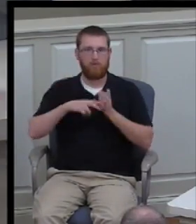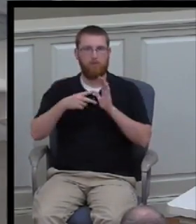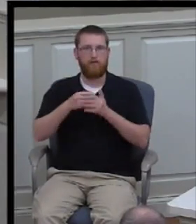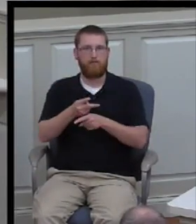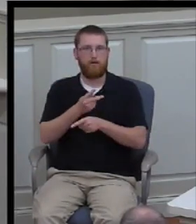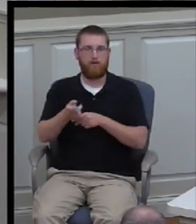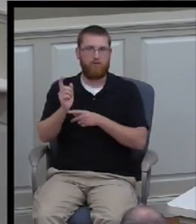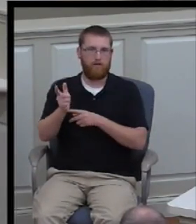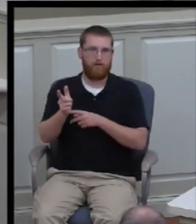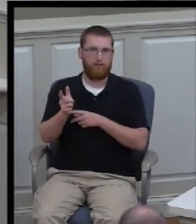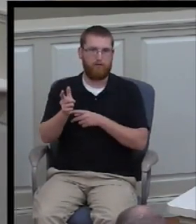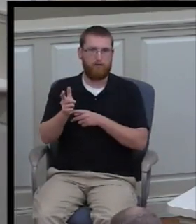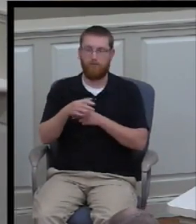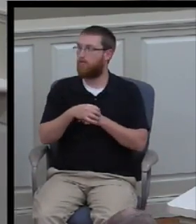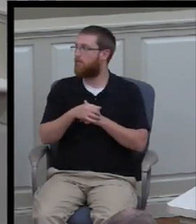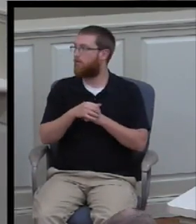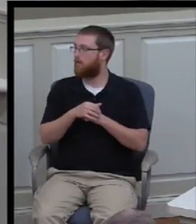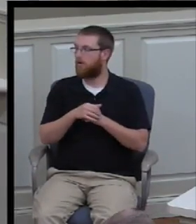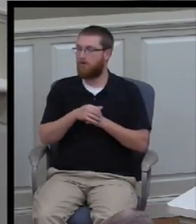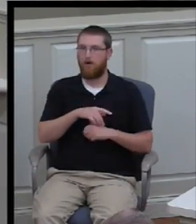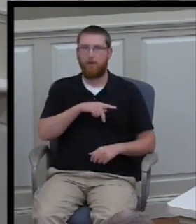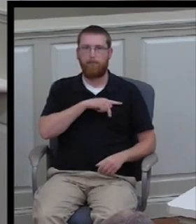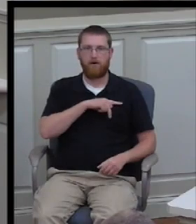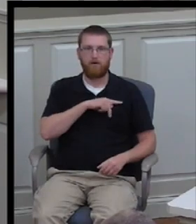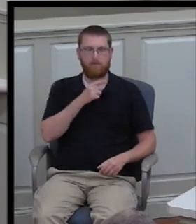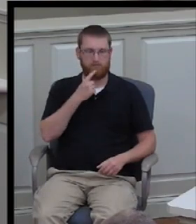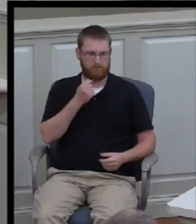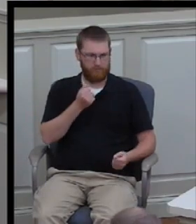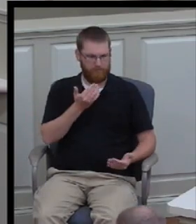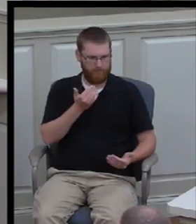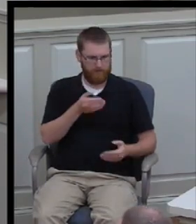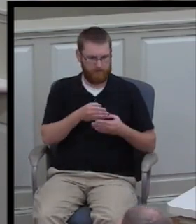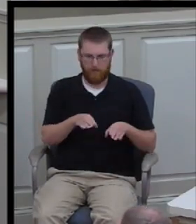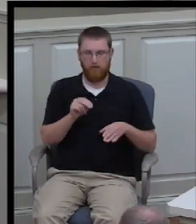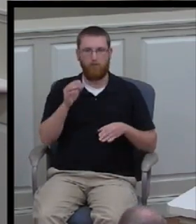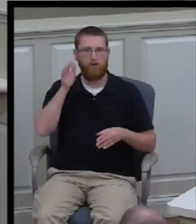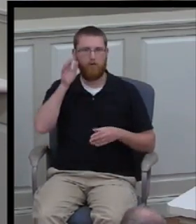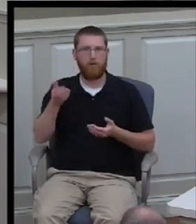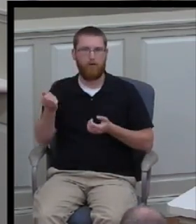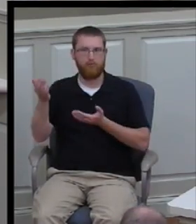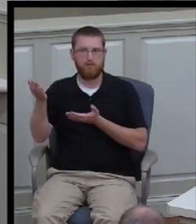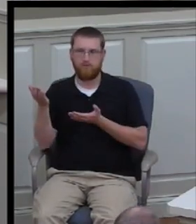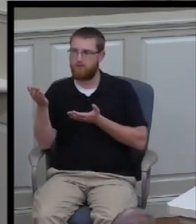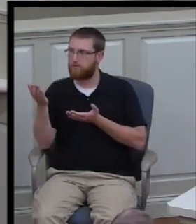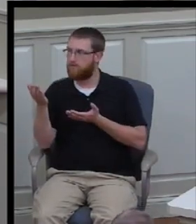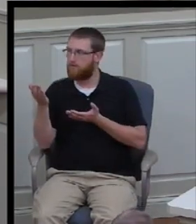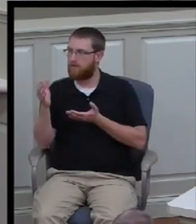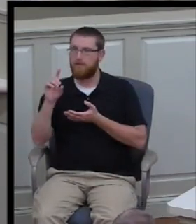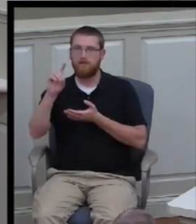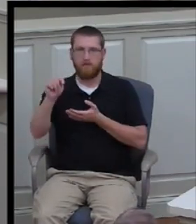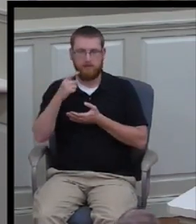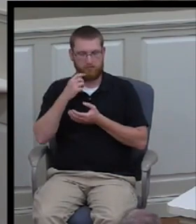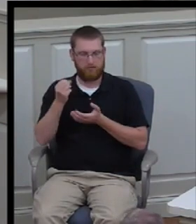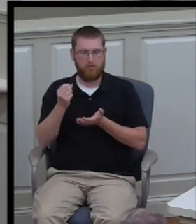of a 15, well, I guess we really ought to have a motion first, shouldn't we? Do I hear a motion? I'll move for